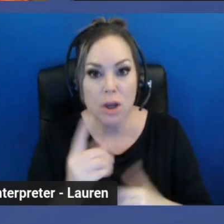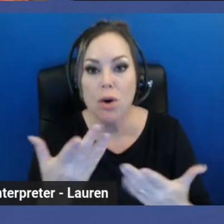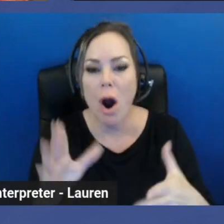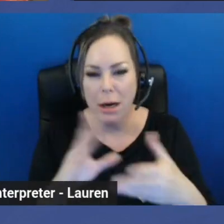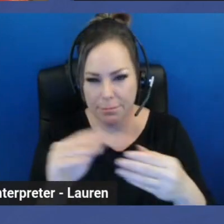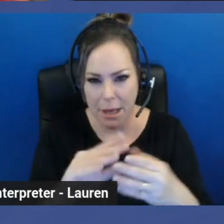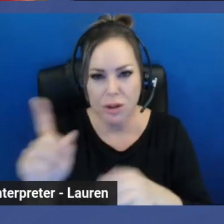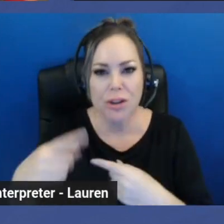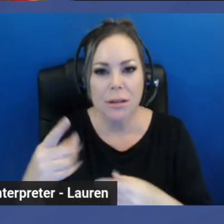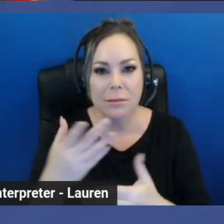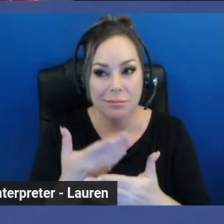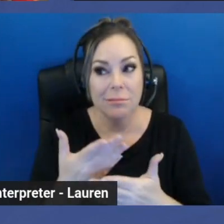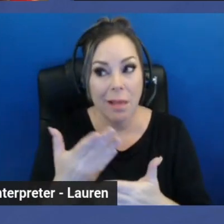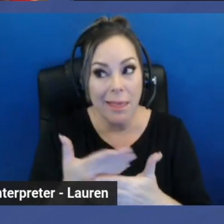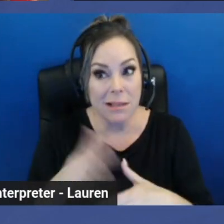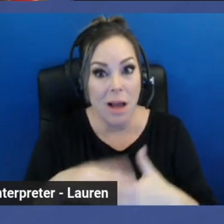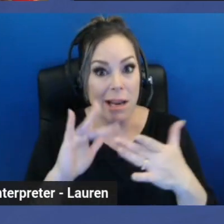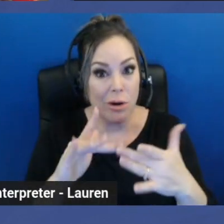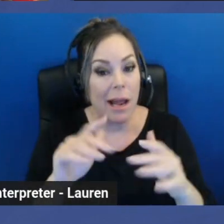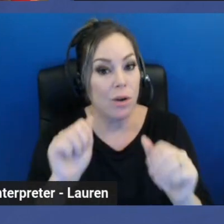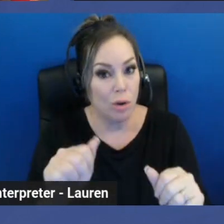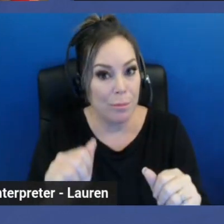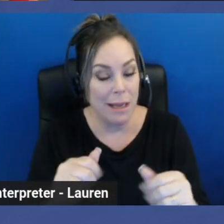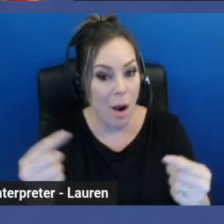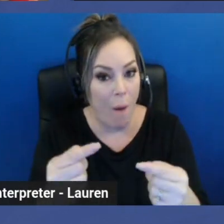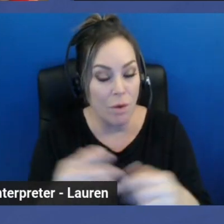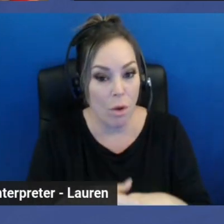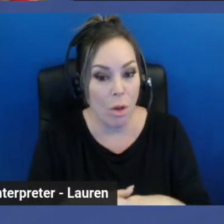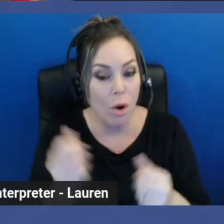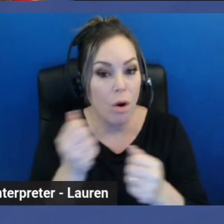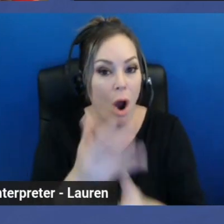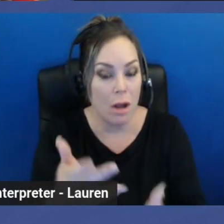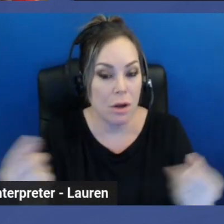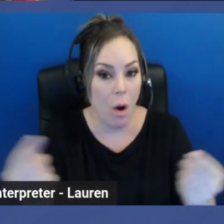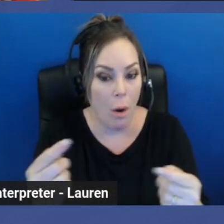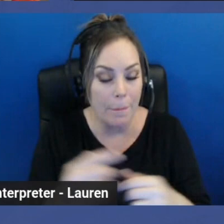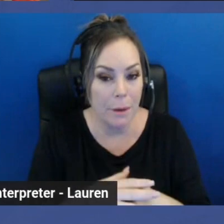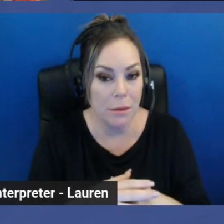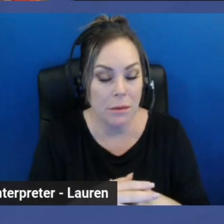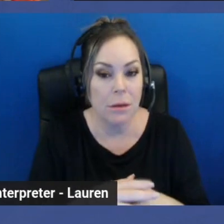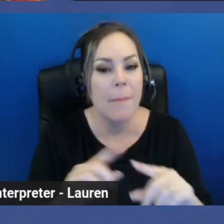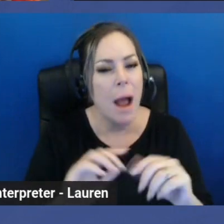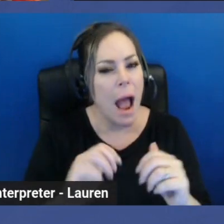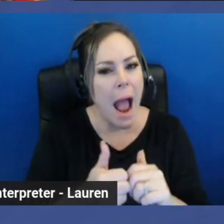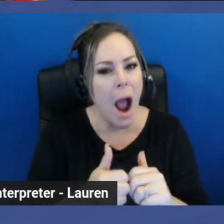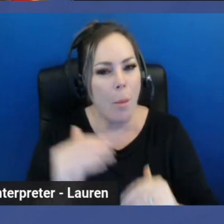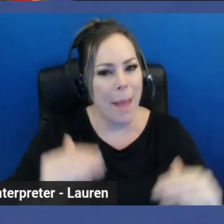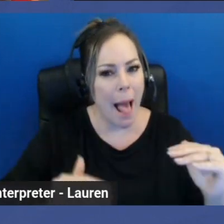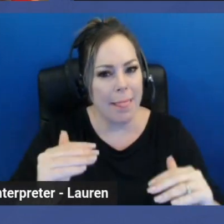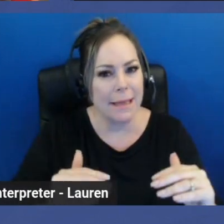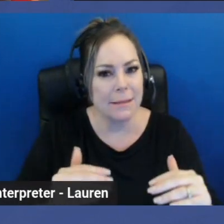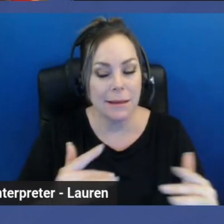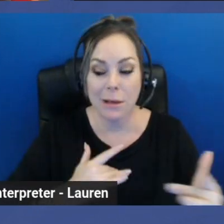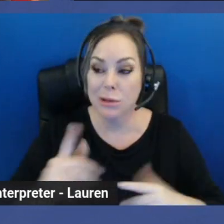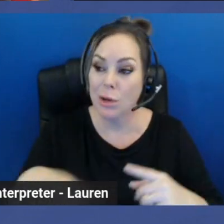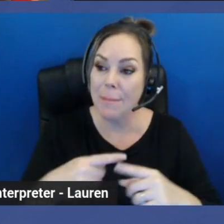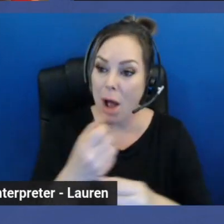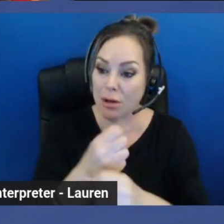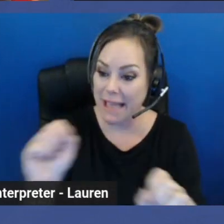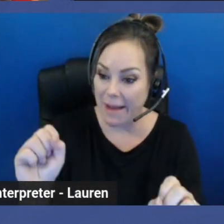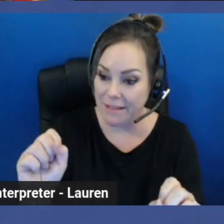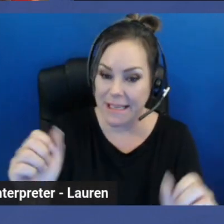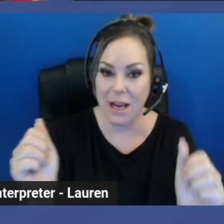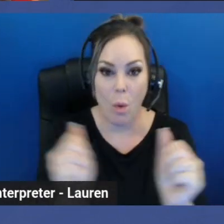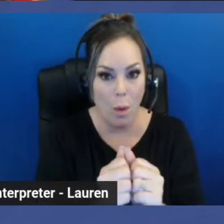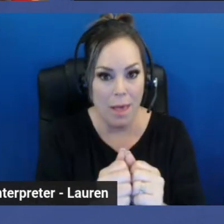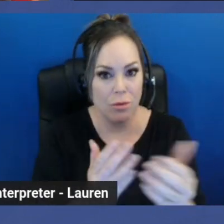there is stuff on the internet that could be harmful or cause harm. But how do we balance the concern about safety